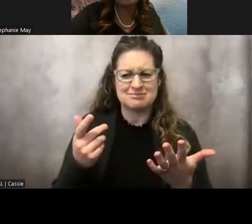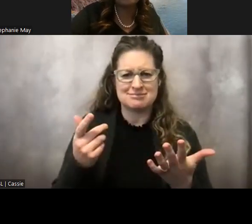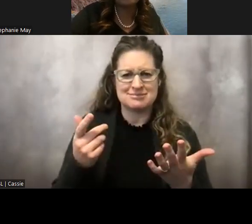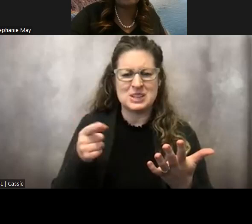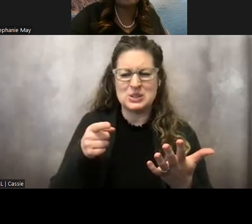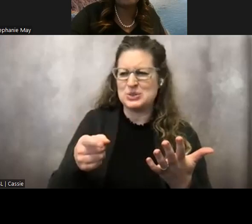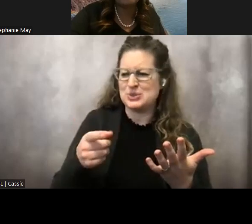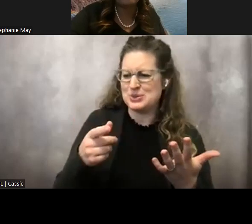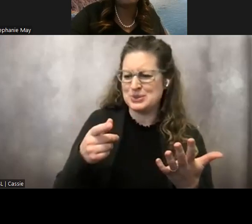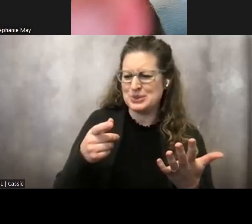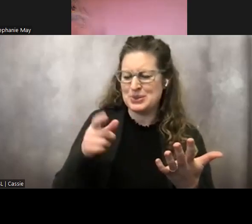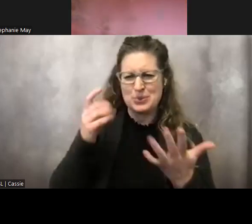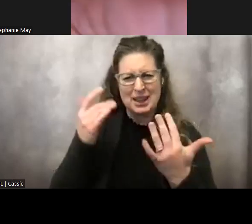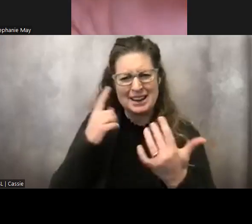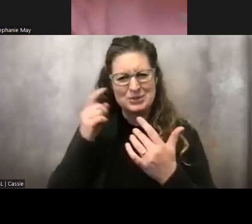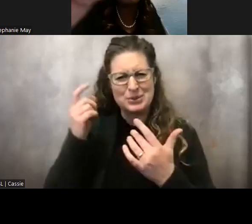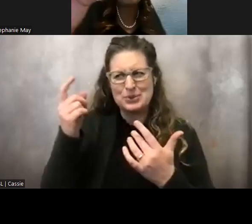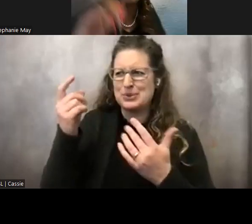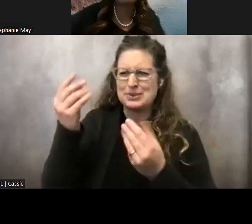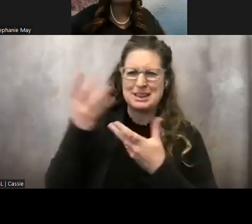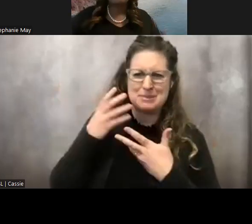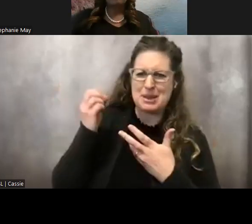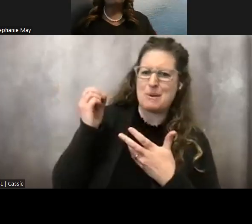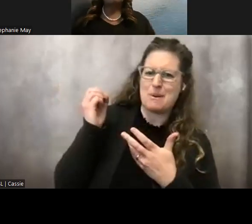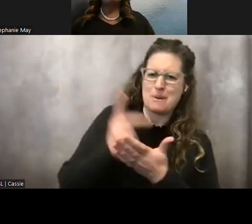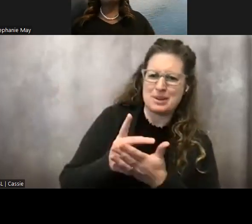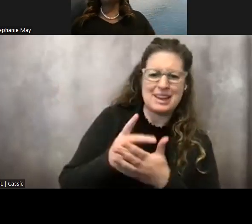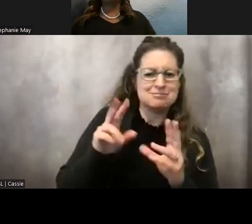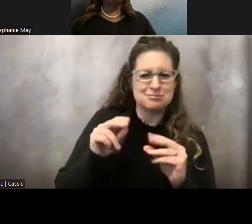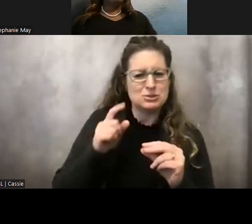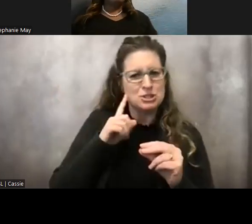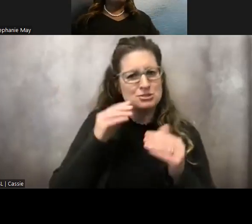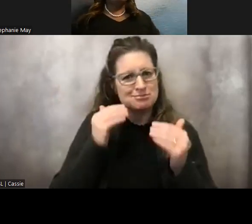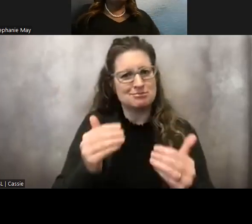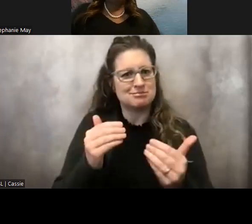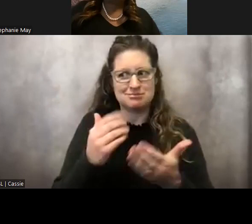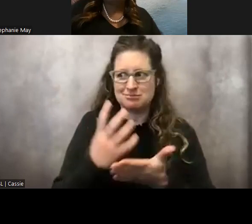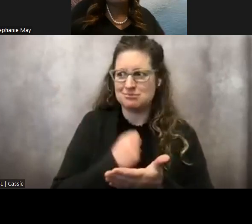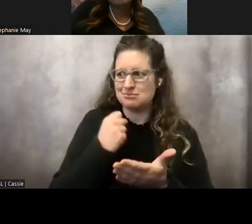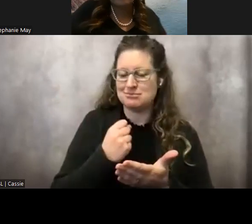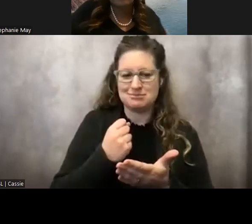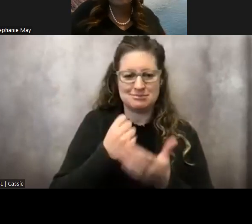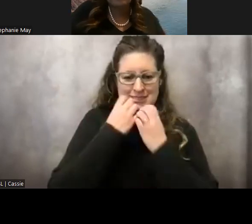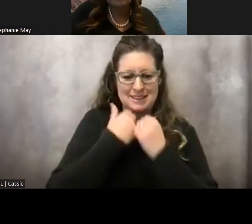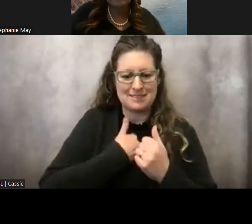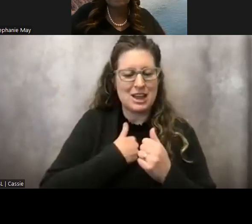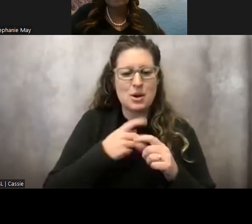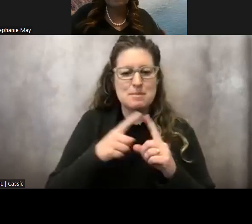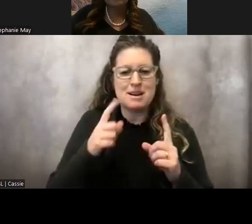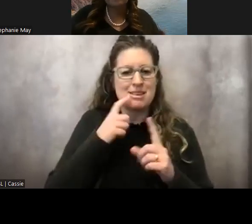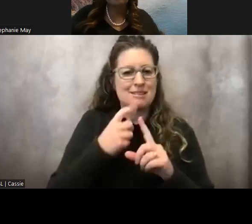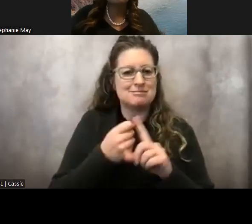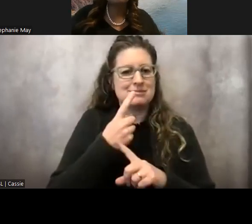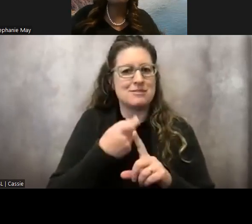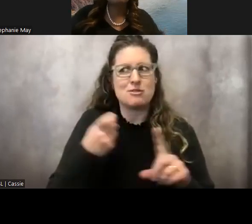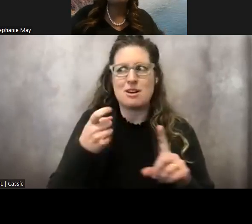knew you could just take that liberty, right? Because it's not part of the culture. So I